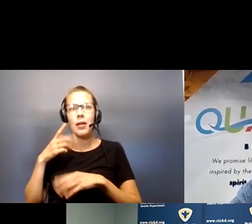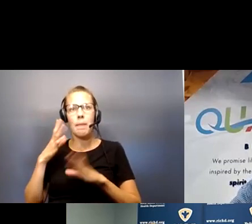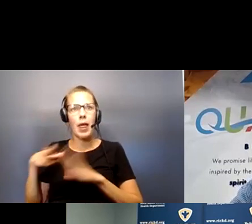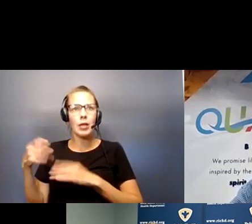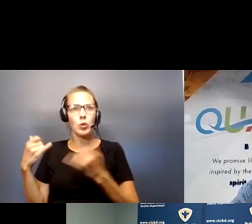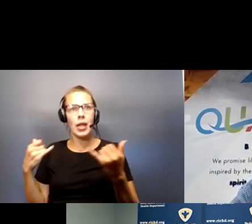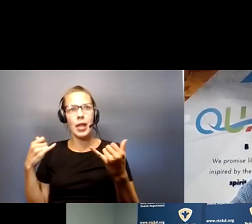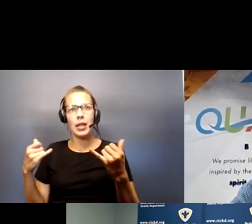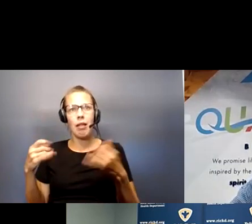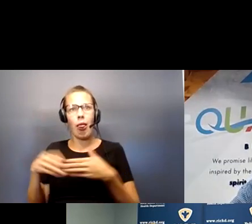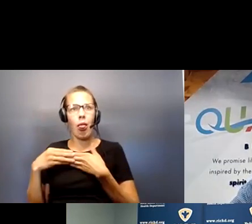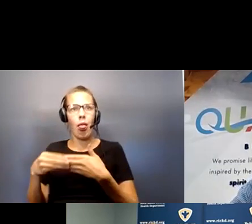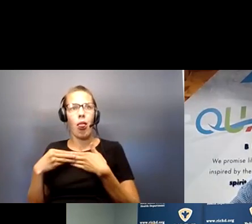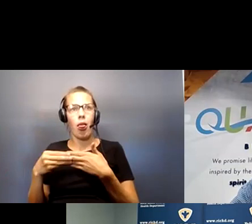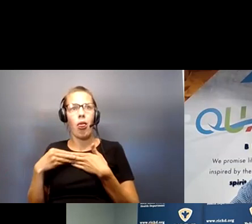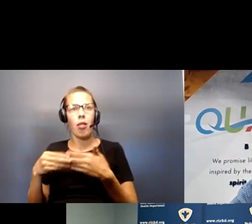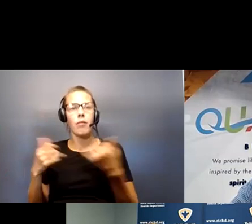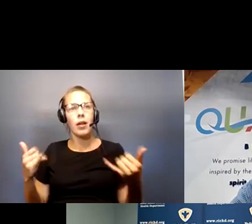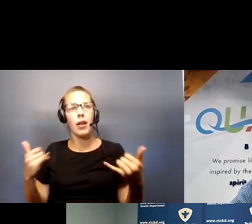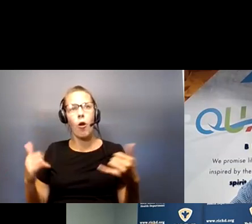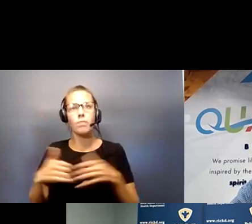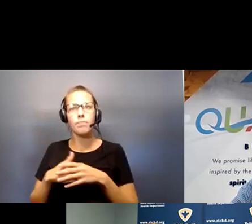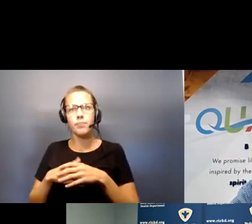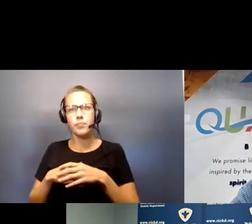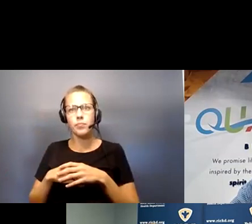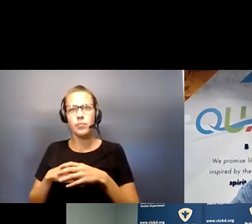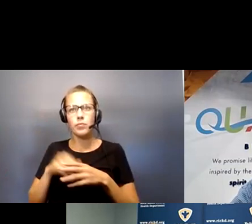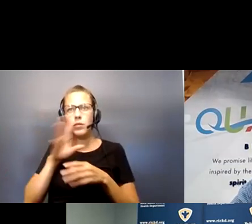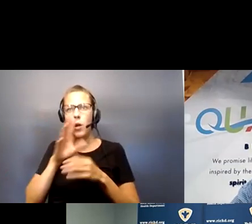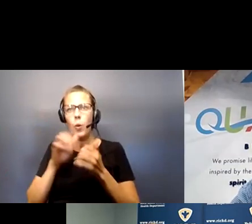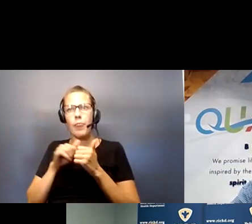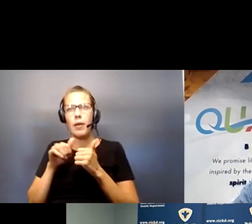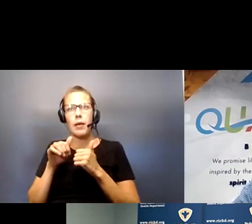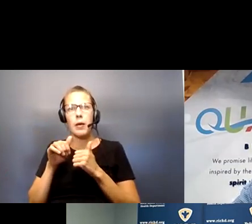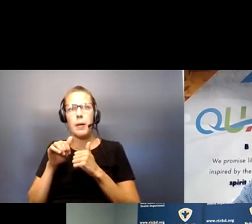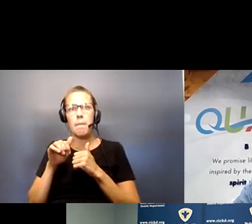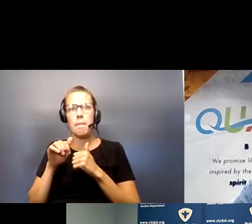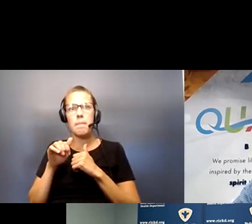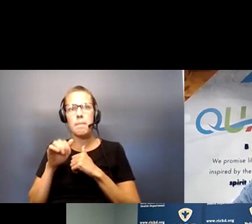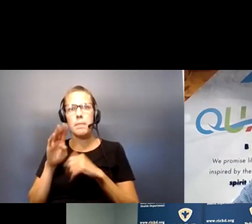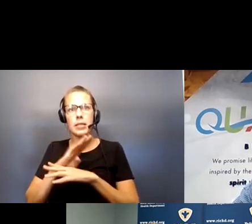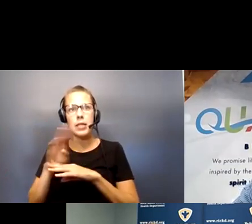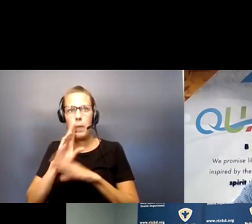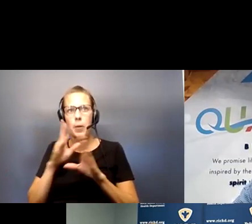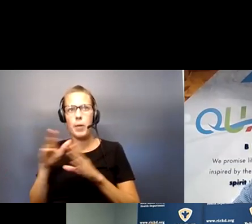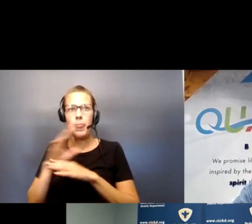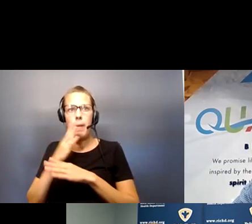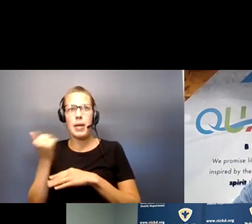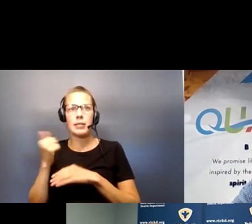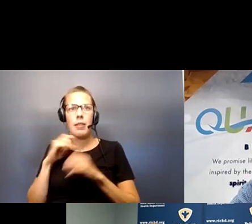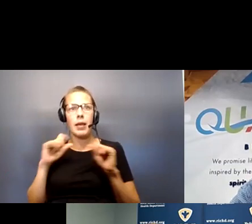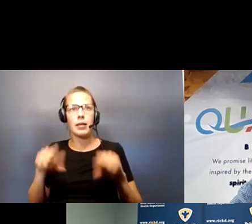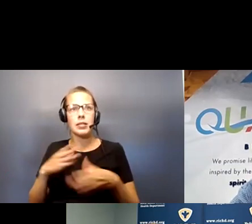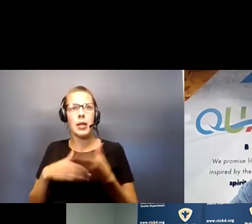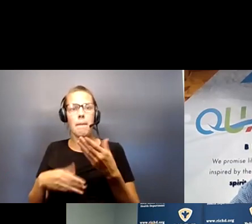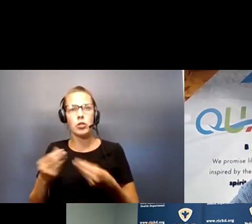are in flux. And so when we've been talking with our businesses, they say that they're preparing as best they can. Some of the solutions that